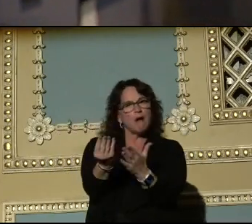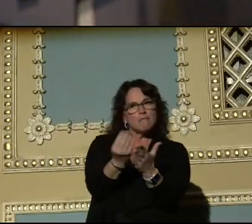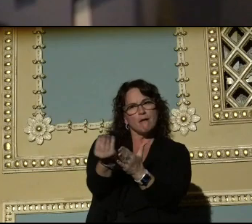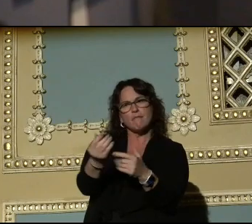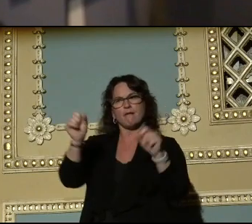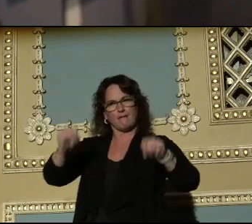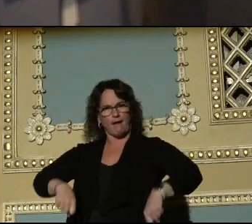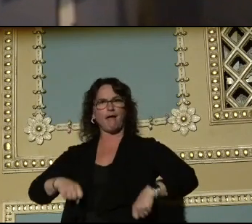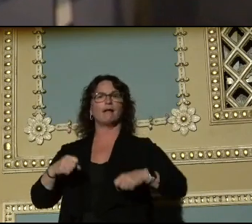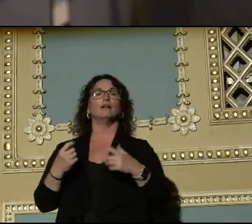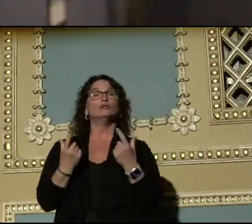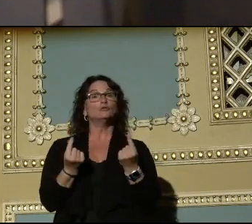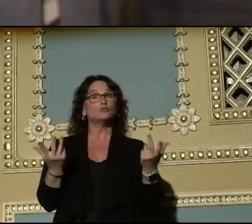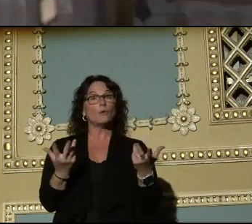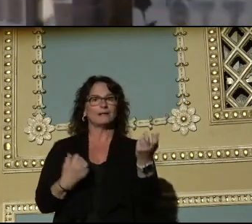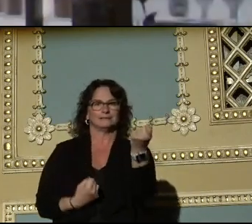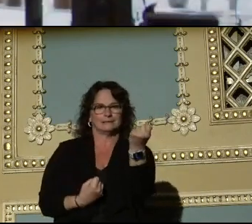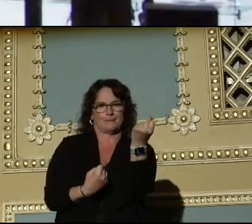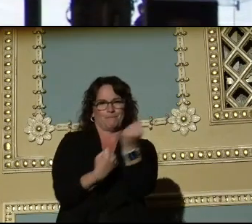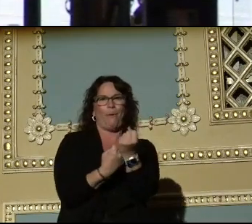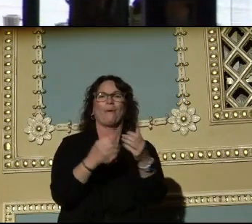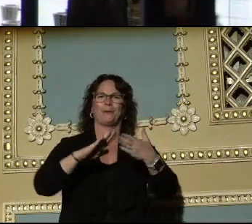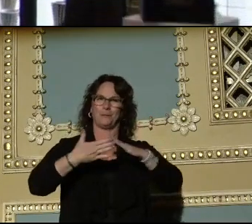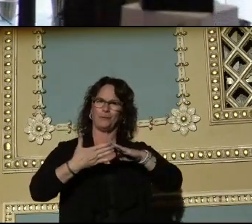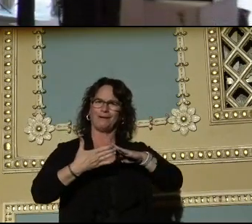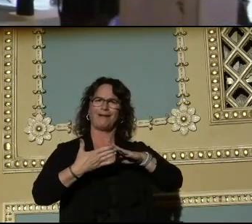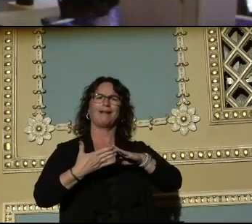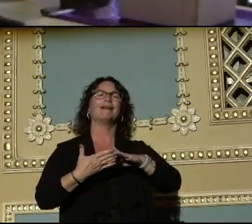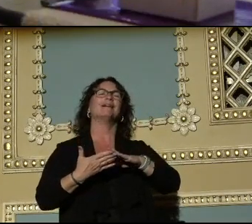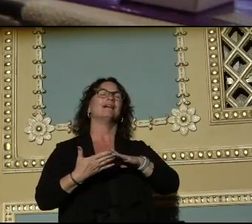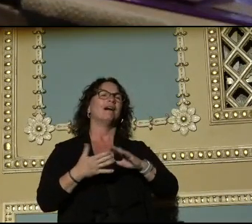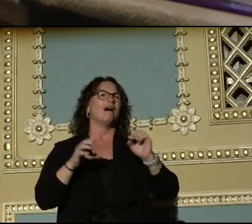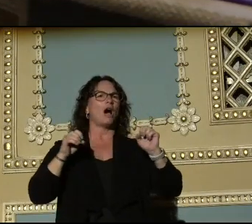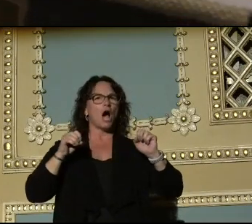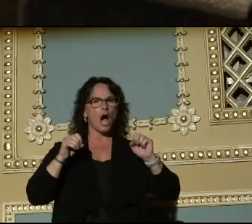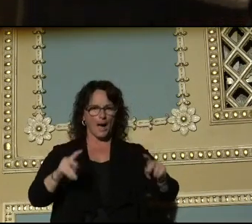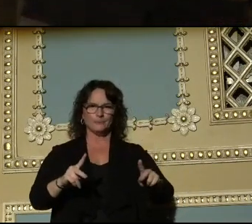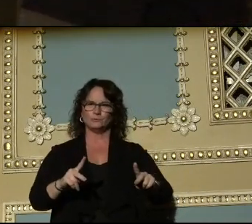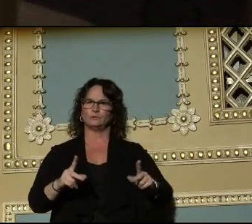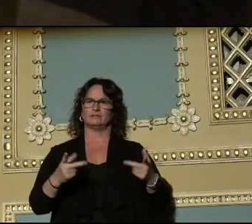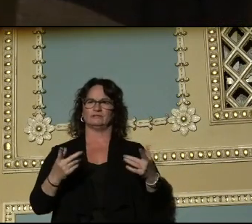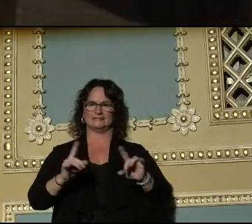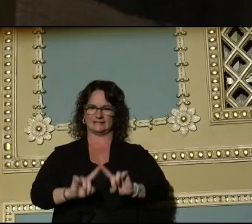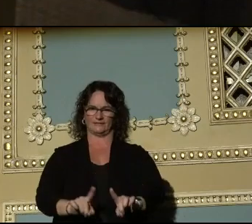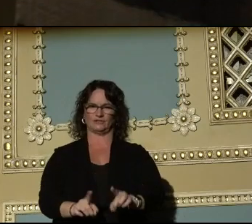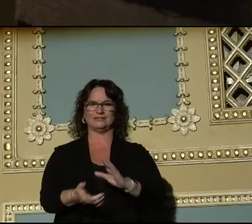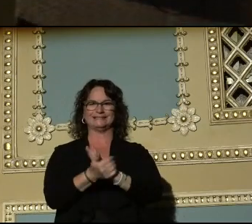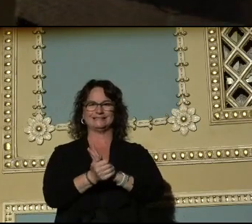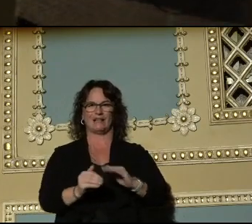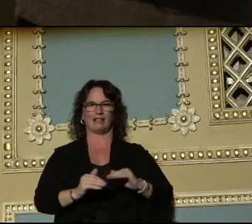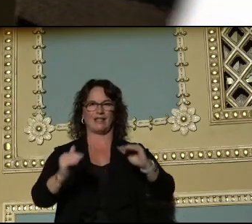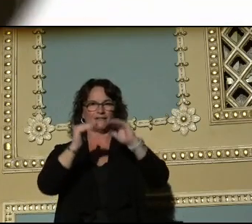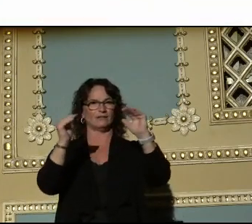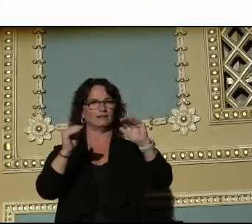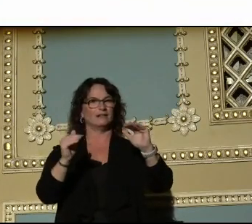There are opportunities for all skill levels, and of course, all are welcome. There's nothing confidential about that.